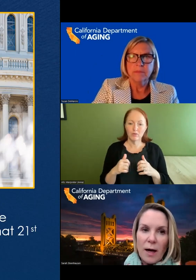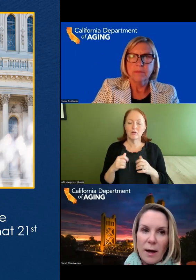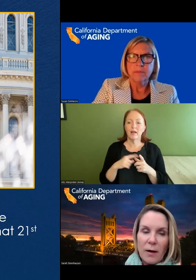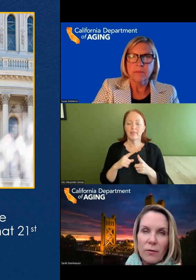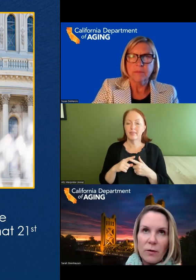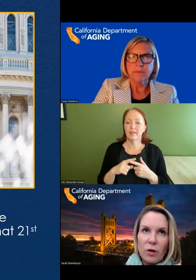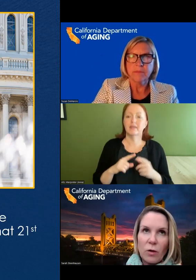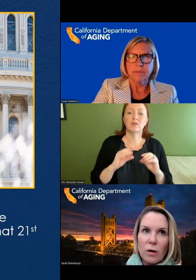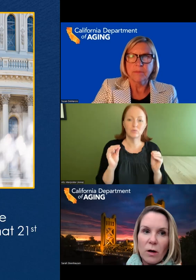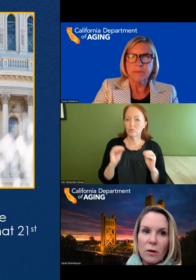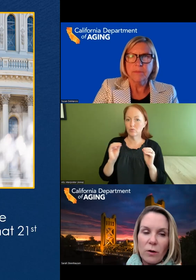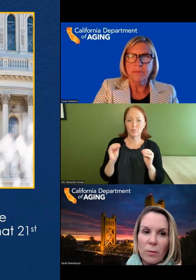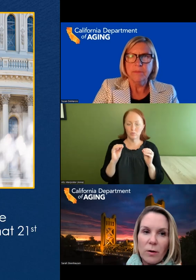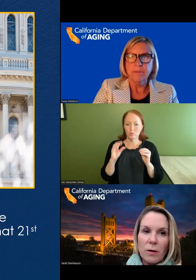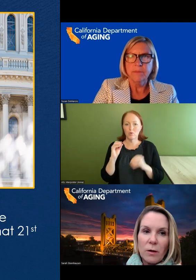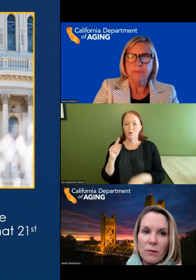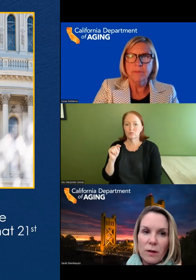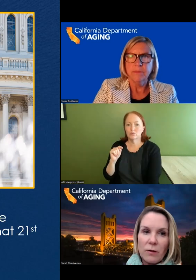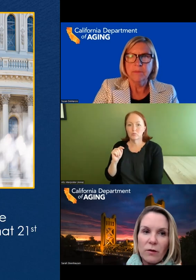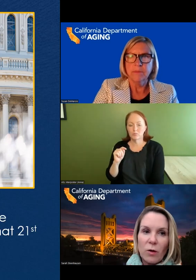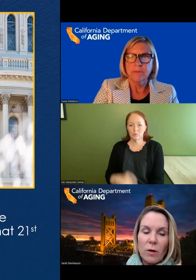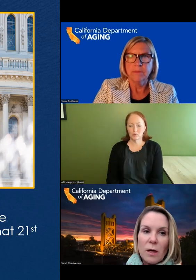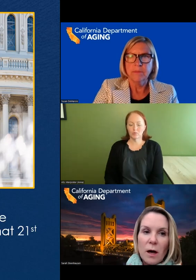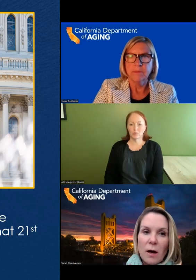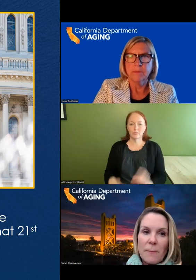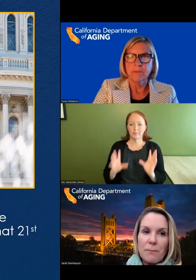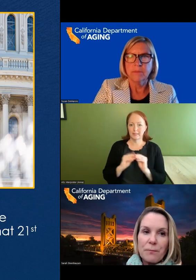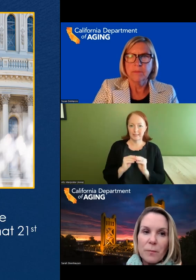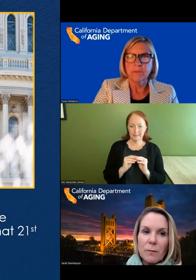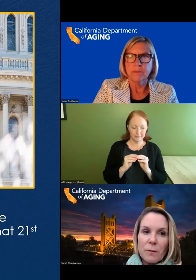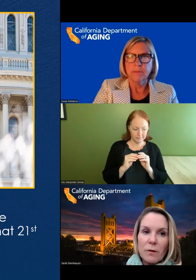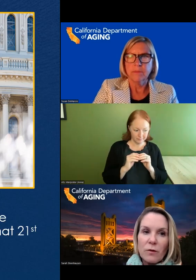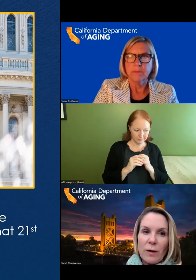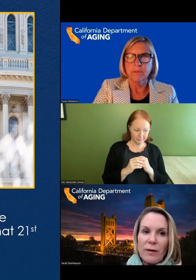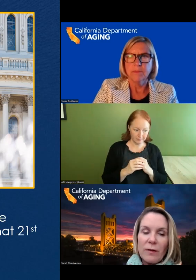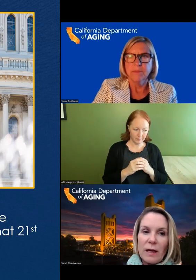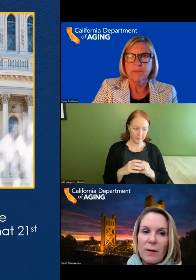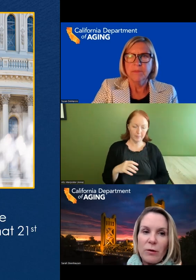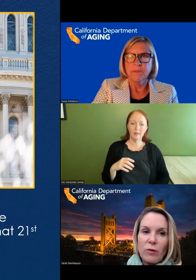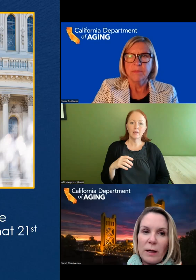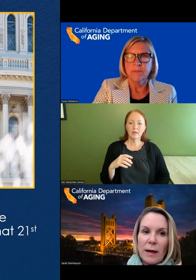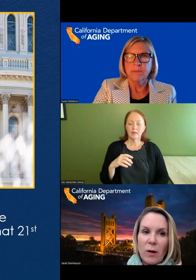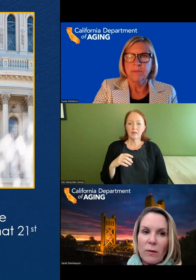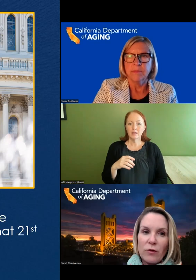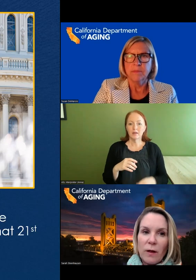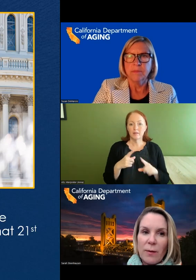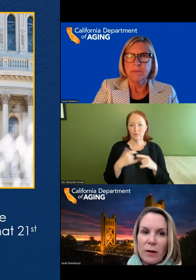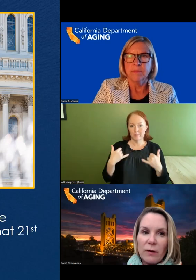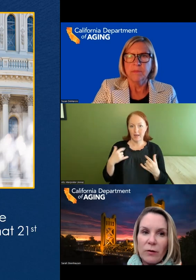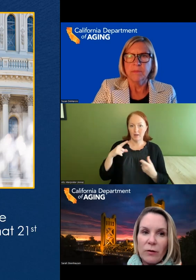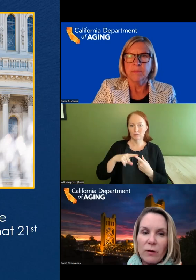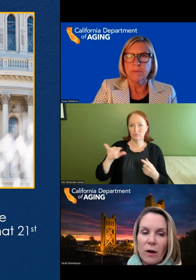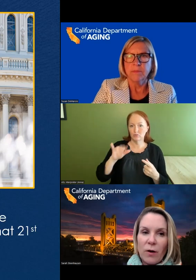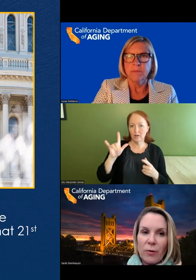will not have your October convening. So so I think that in between now and the July